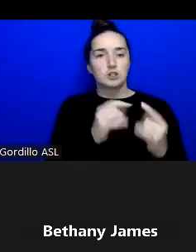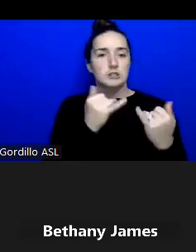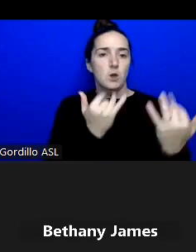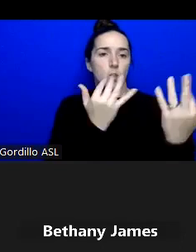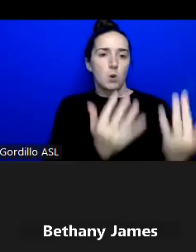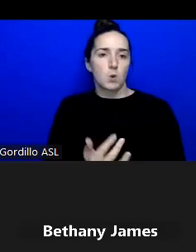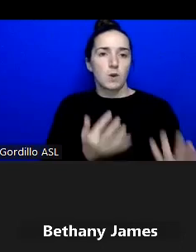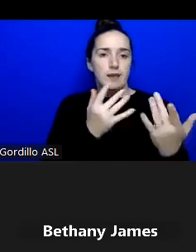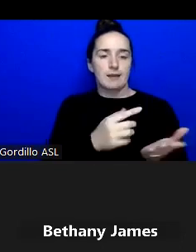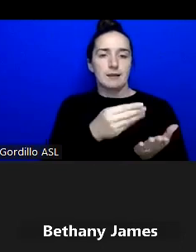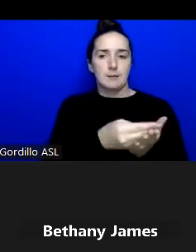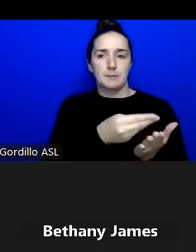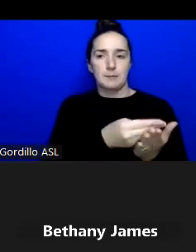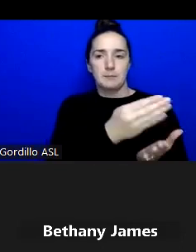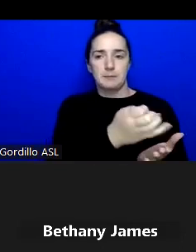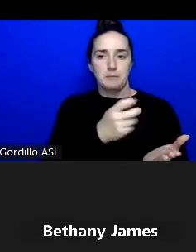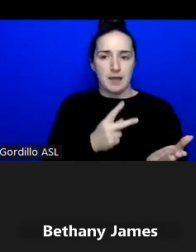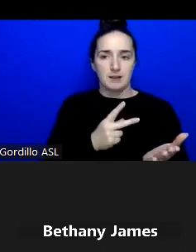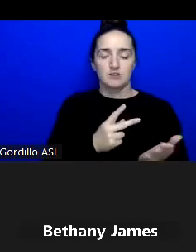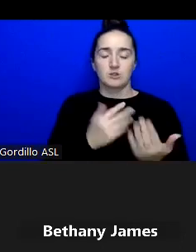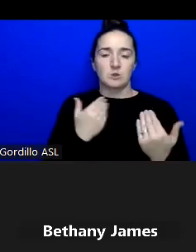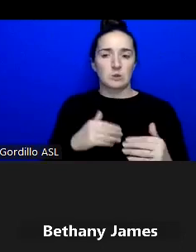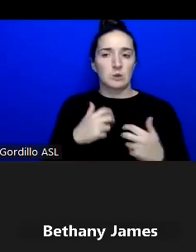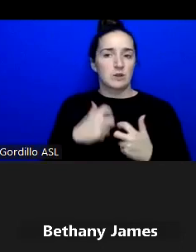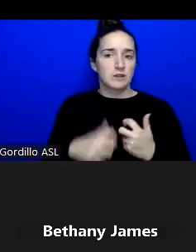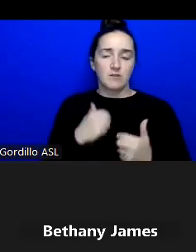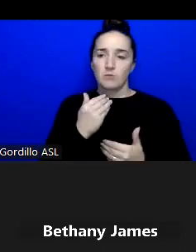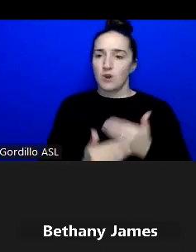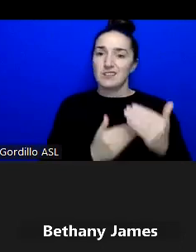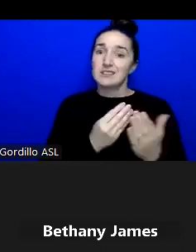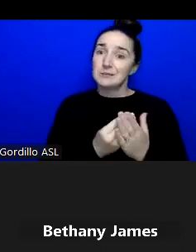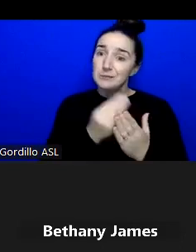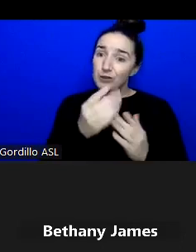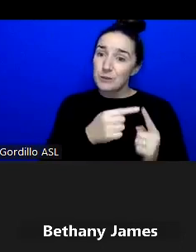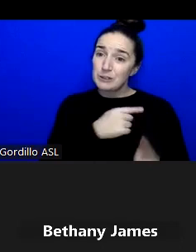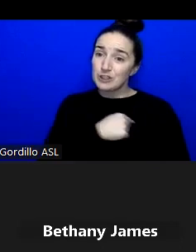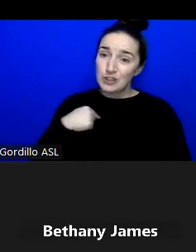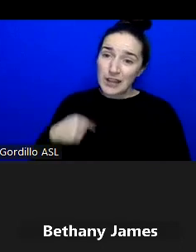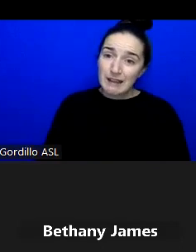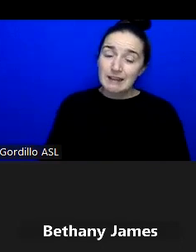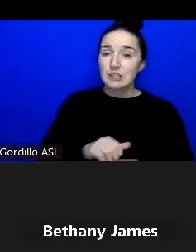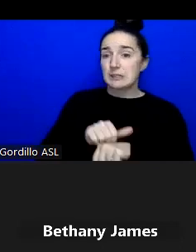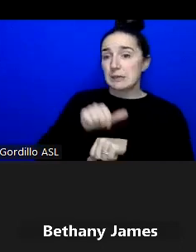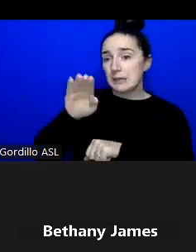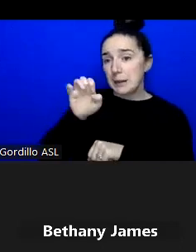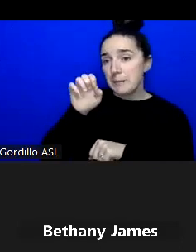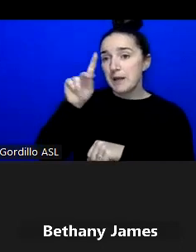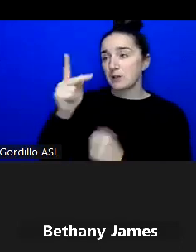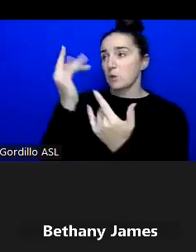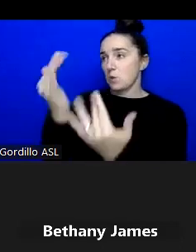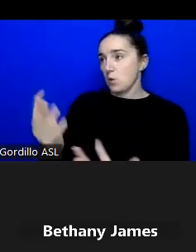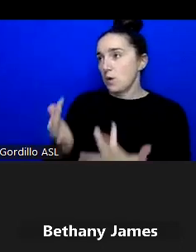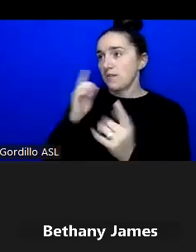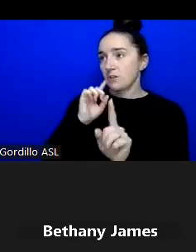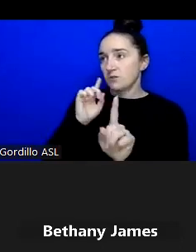She had to go through quite a process, and these ones happened to be purchased from China. So she had to send them back, and just waiting to hear back on all that can be a little